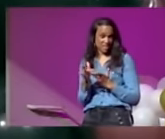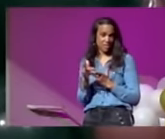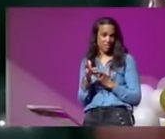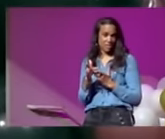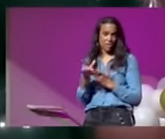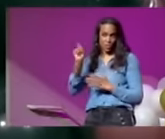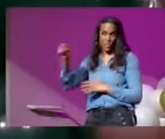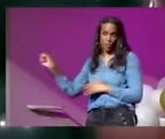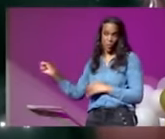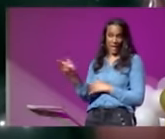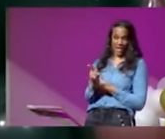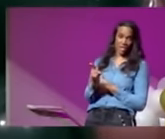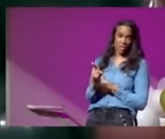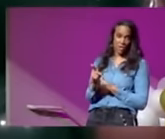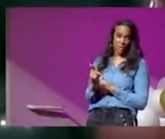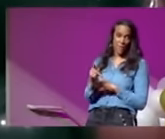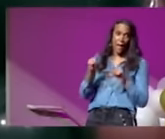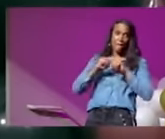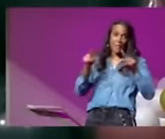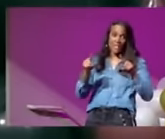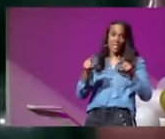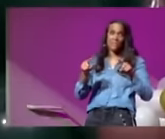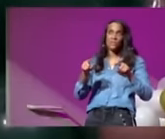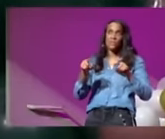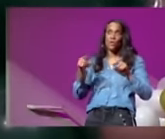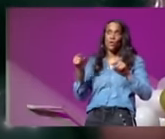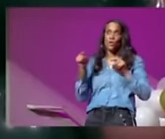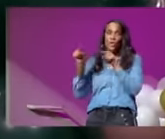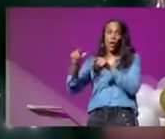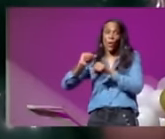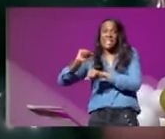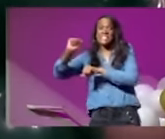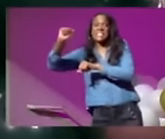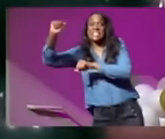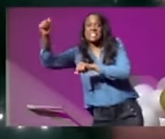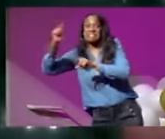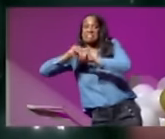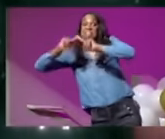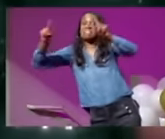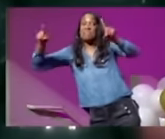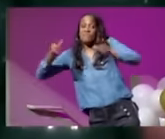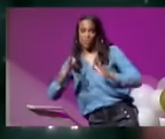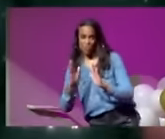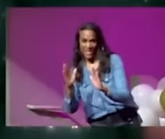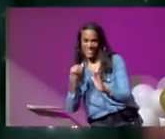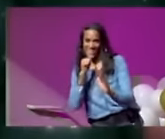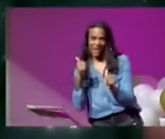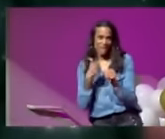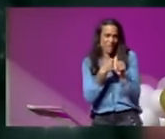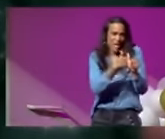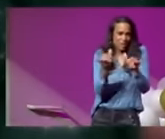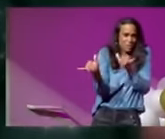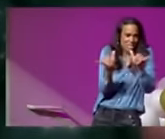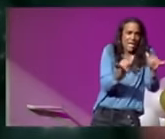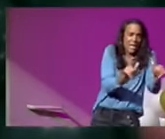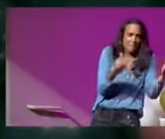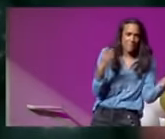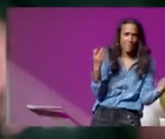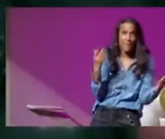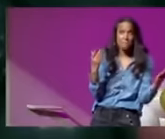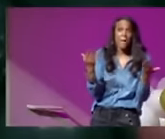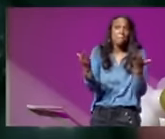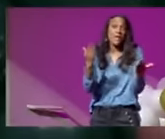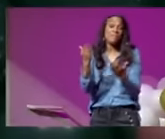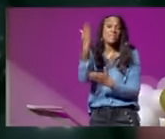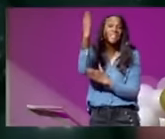home, but make sure you go another way. I think I'll stop right there, because maybe God's word for you in